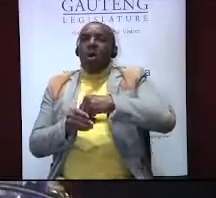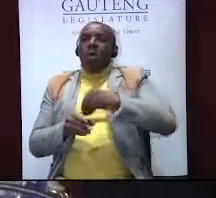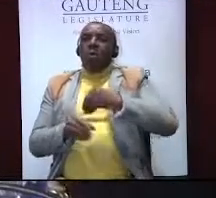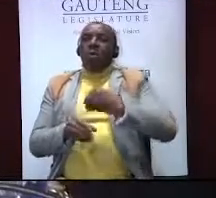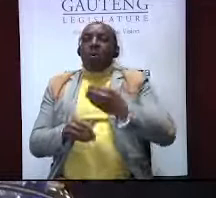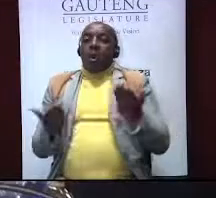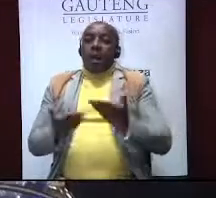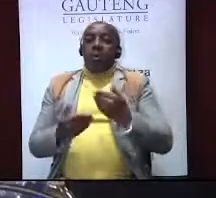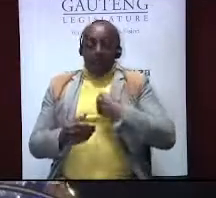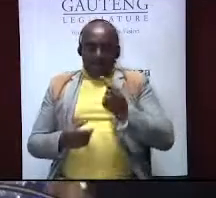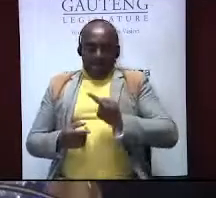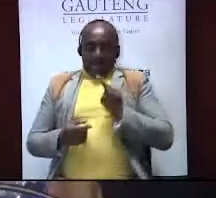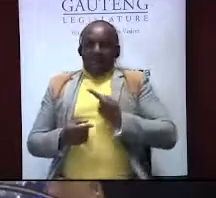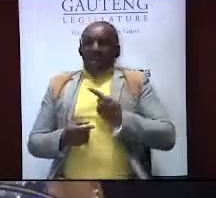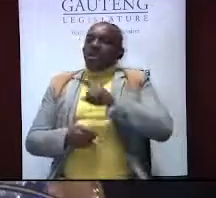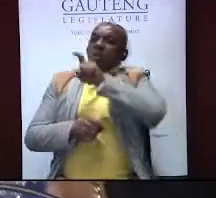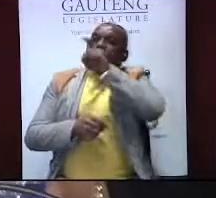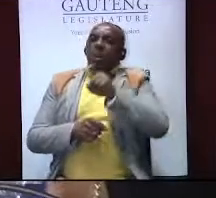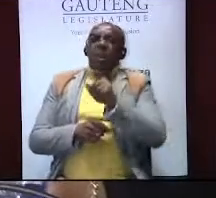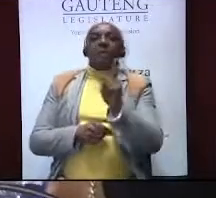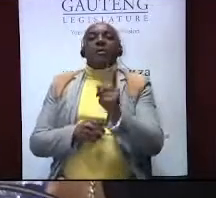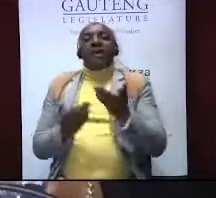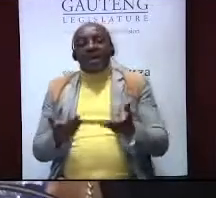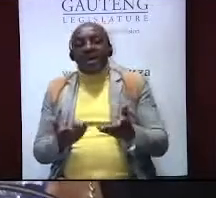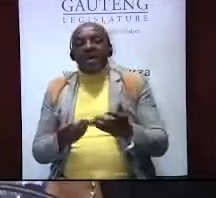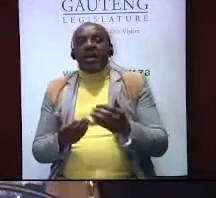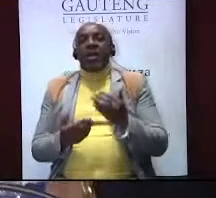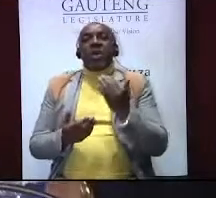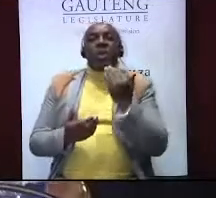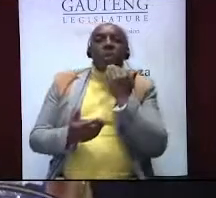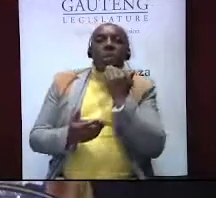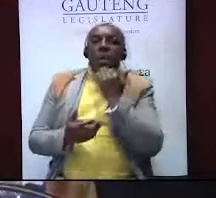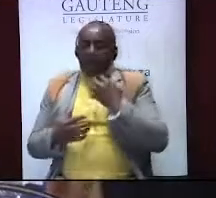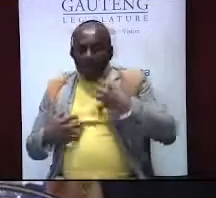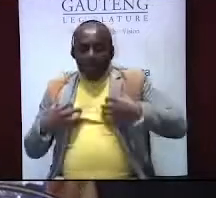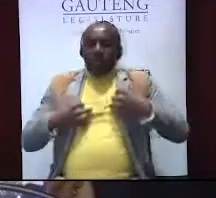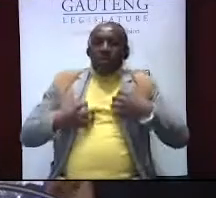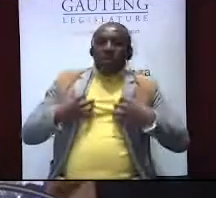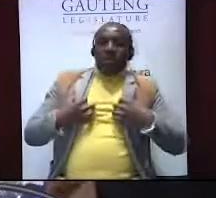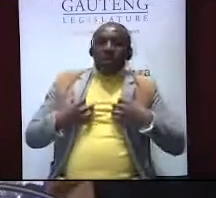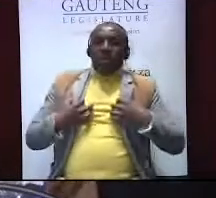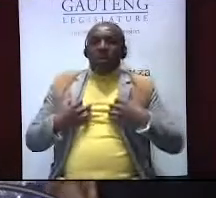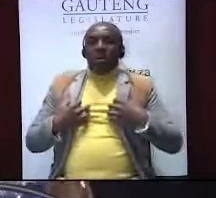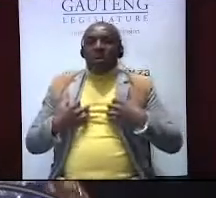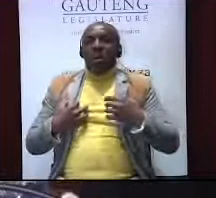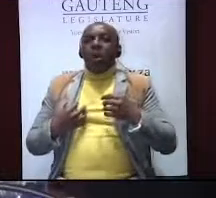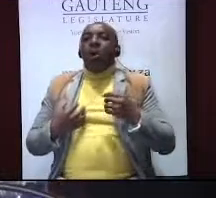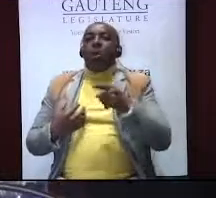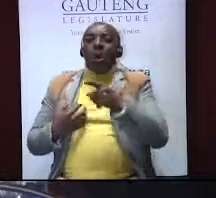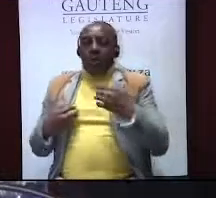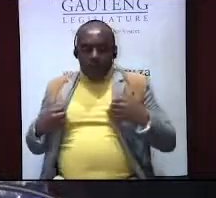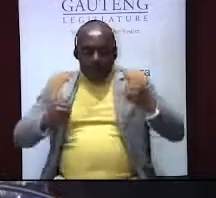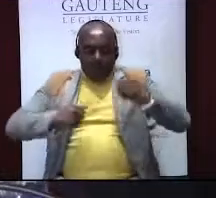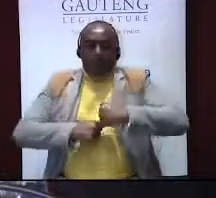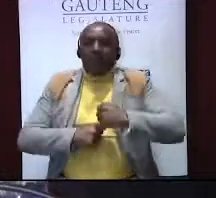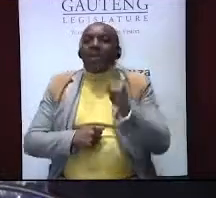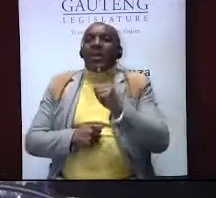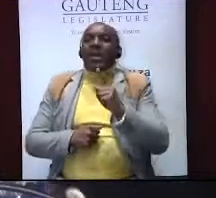we've put it upon ourselves. The question is, who are you wearing? Are you wearing Jesus well?